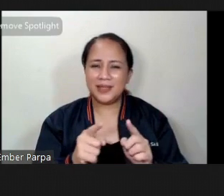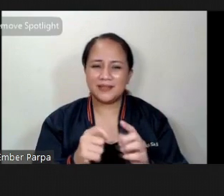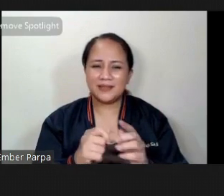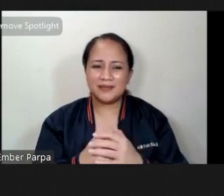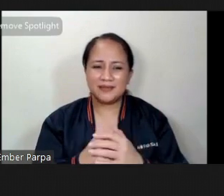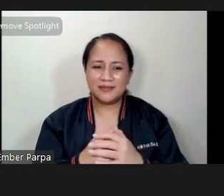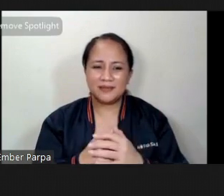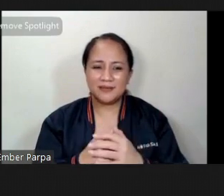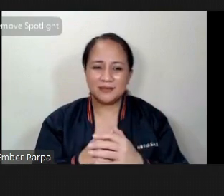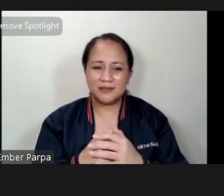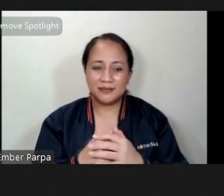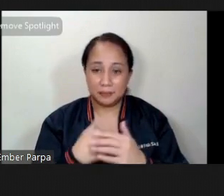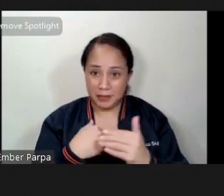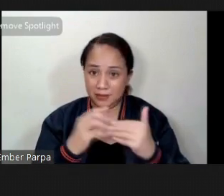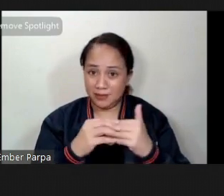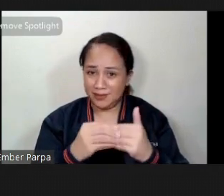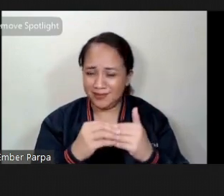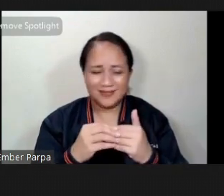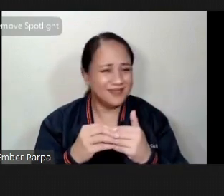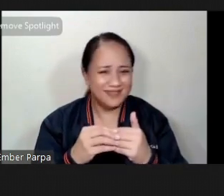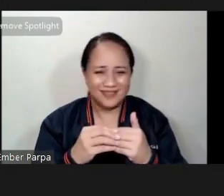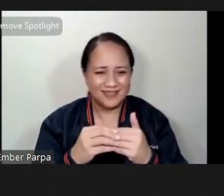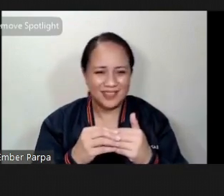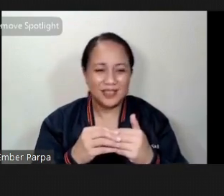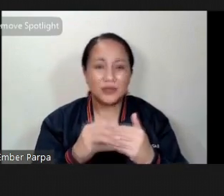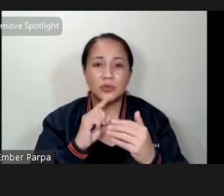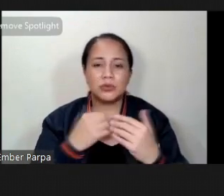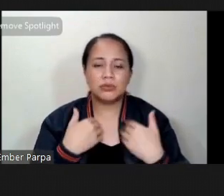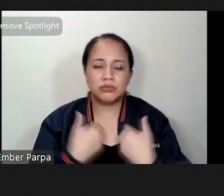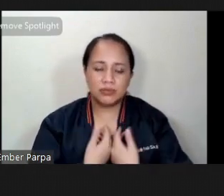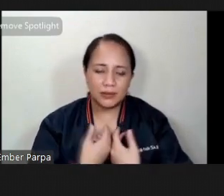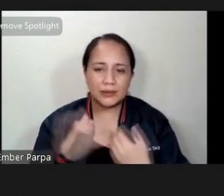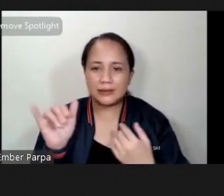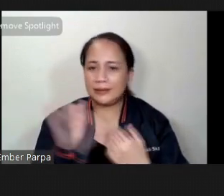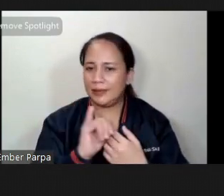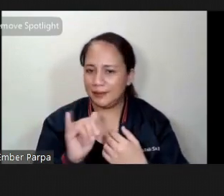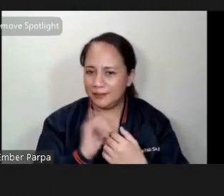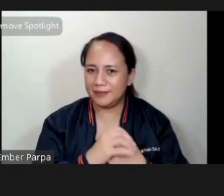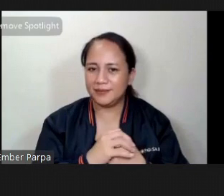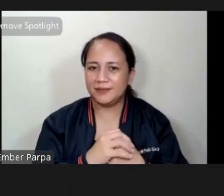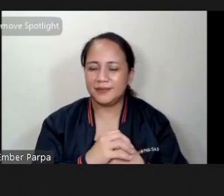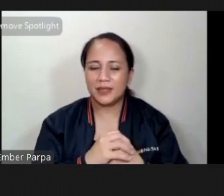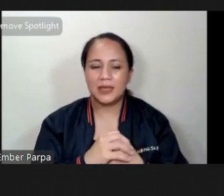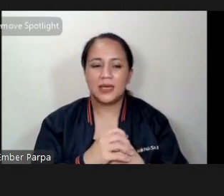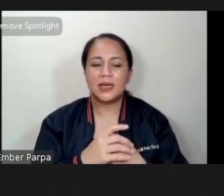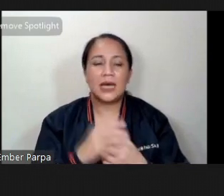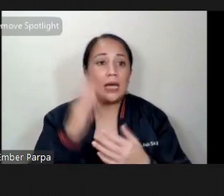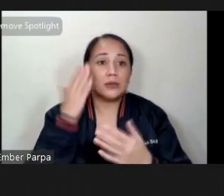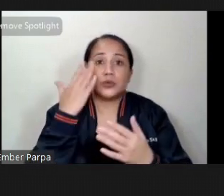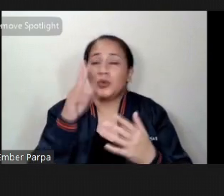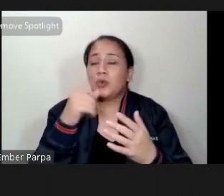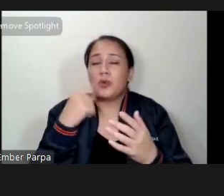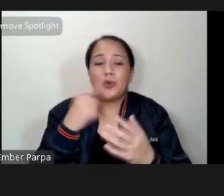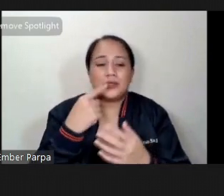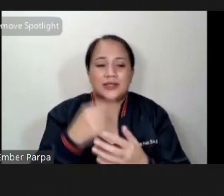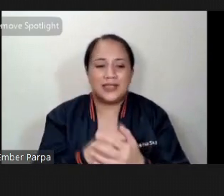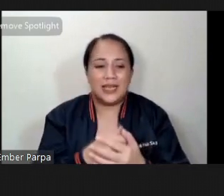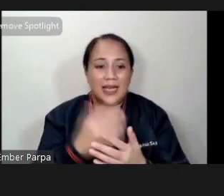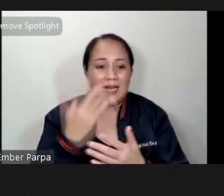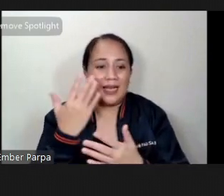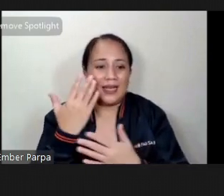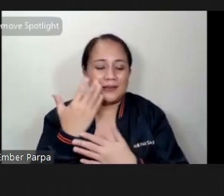am resilient, and I'm actually exhausted by strength. I didn't know what to say. I didn't